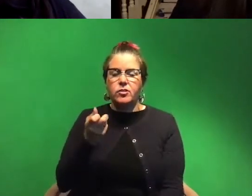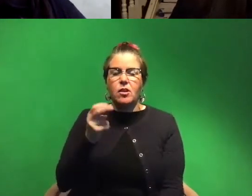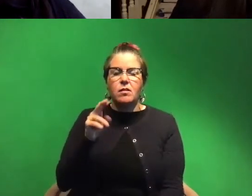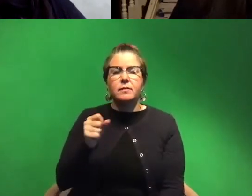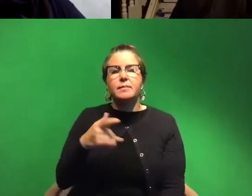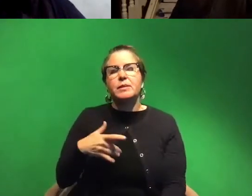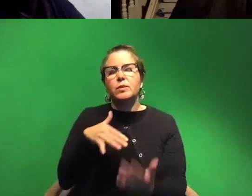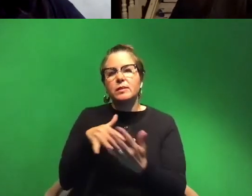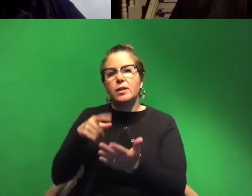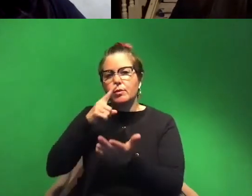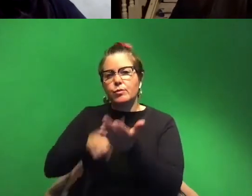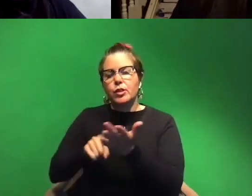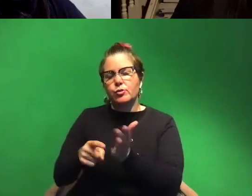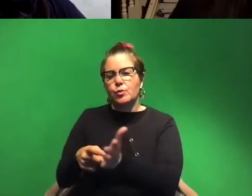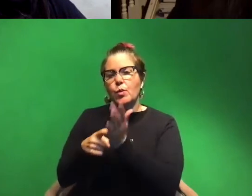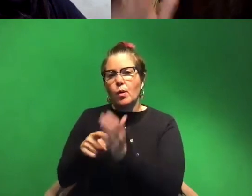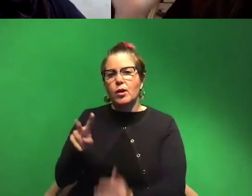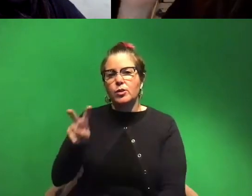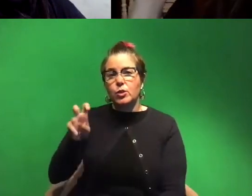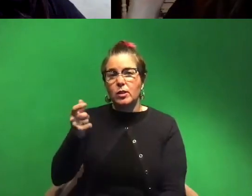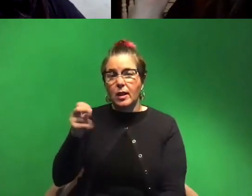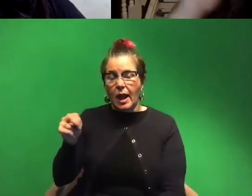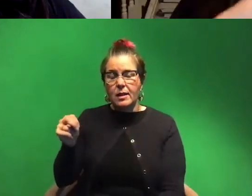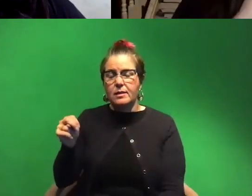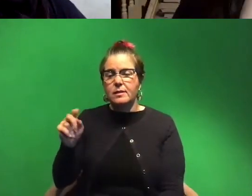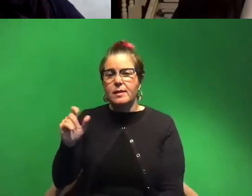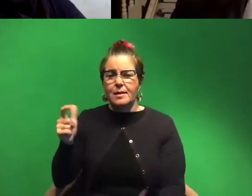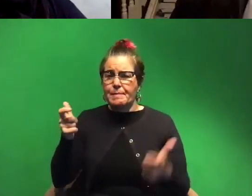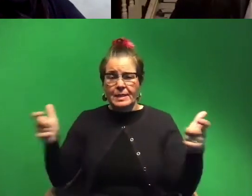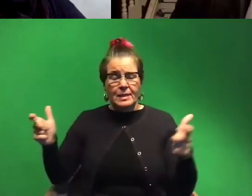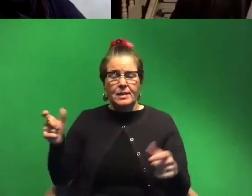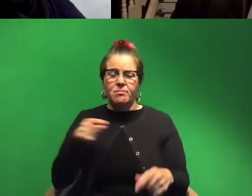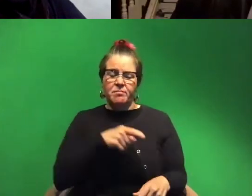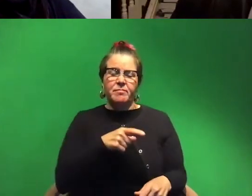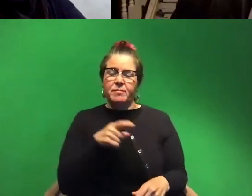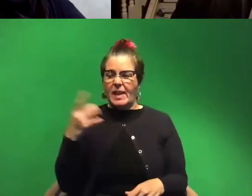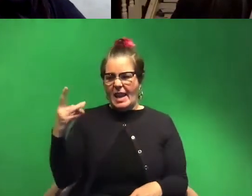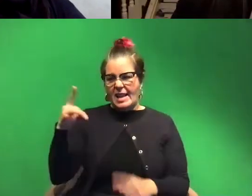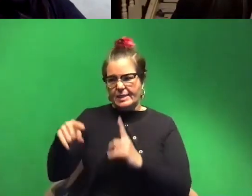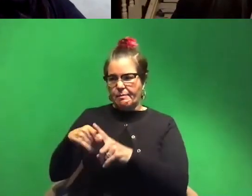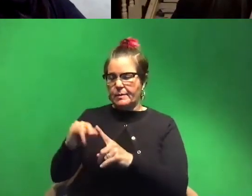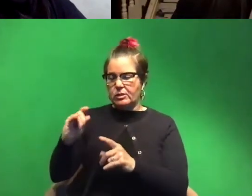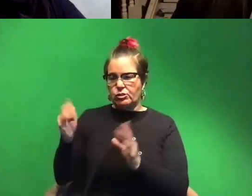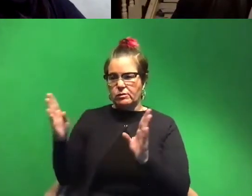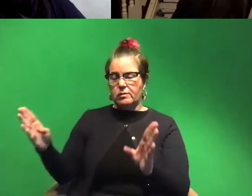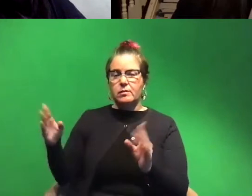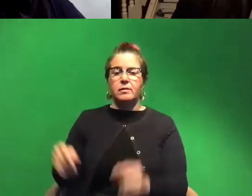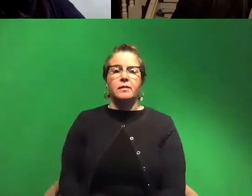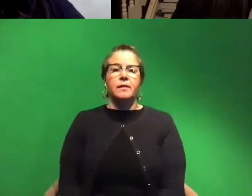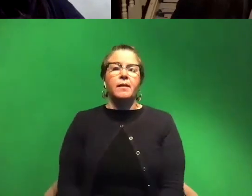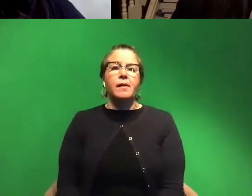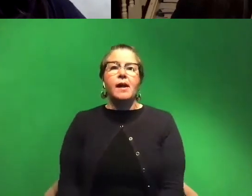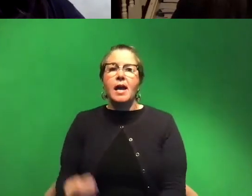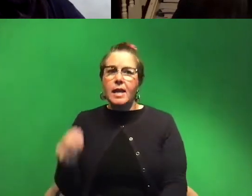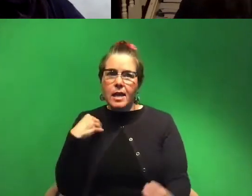in research, needs about a 200-gallon tank. They're really big. They're like 18 plus inches, 18 to 24 inches, and they eat